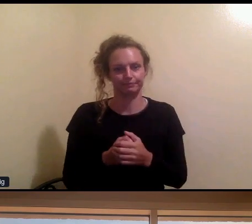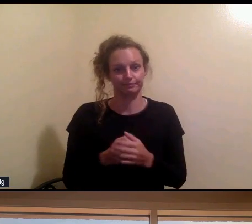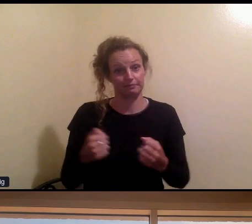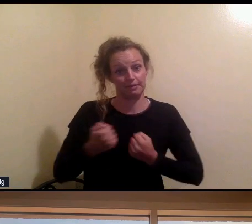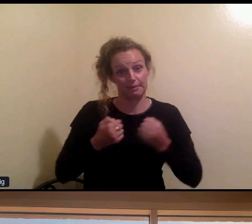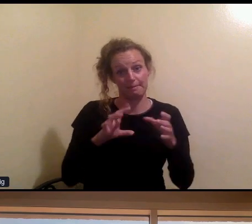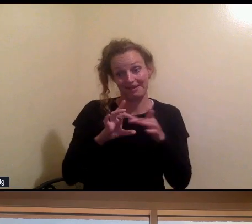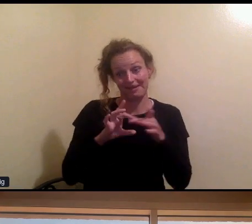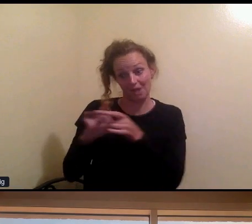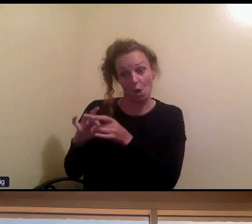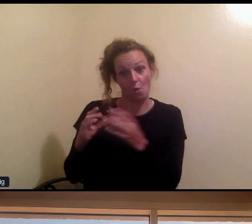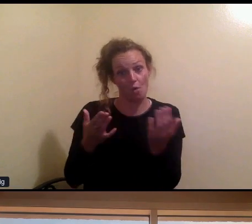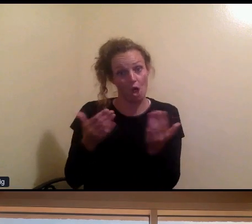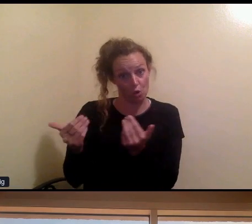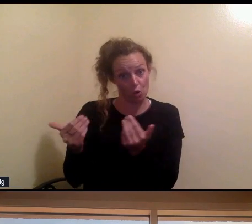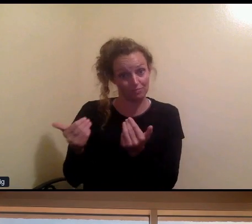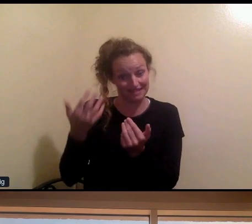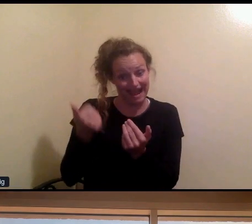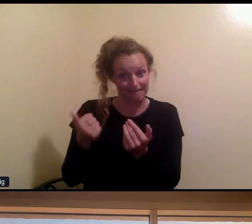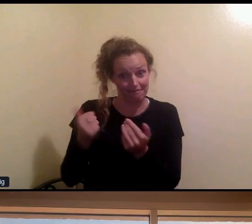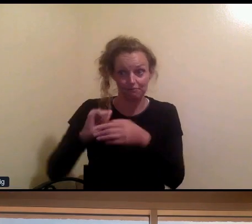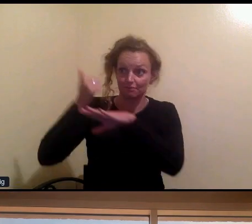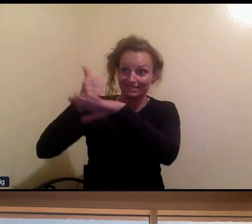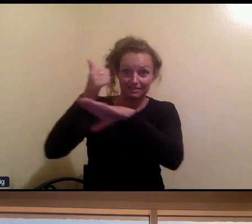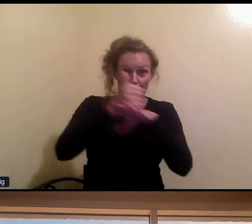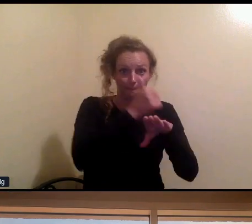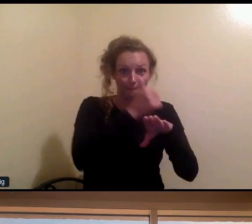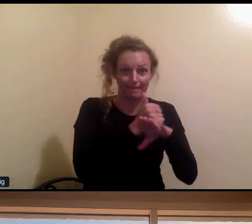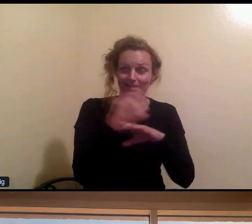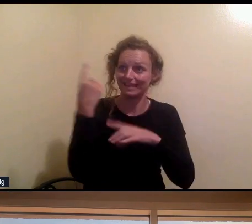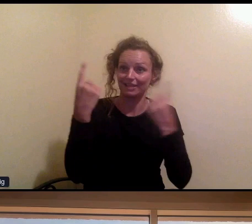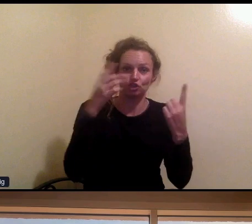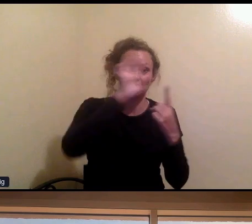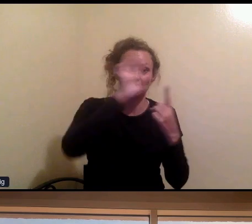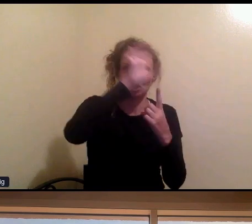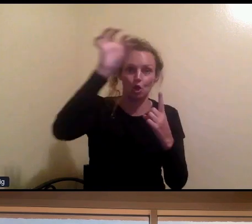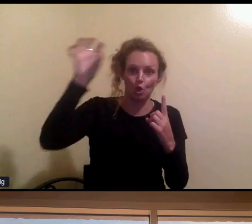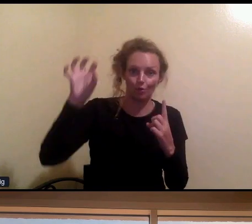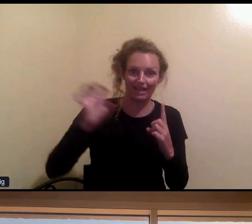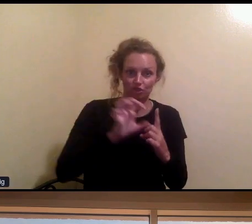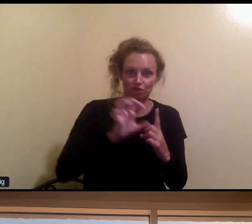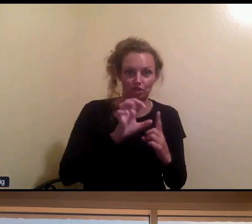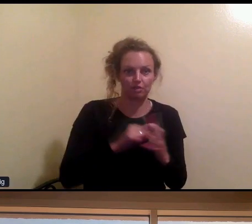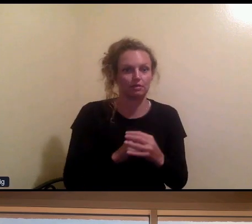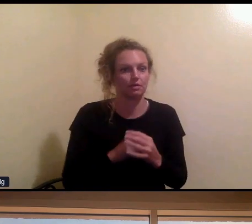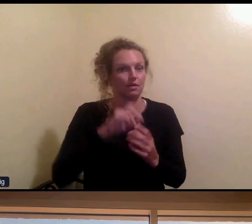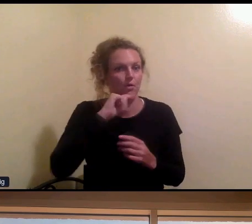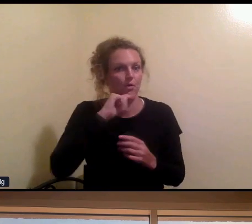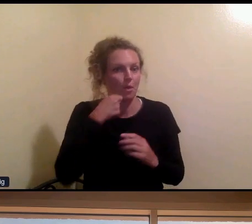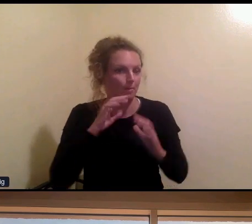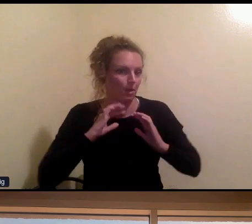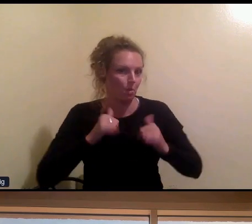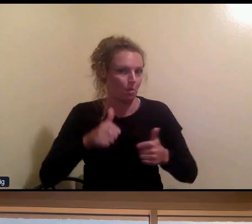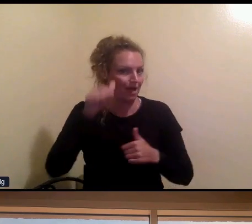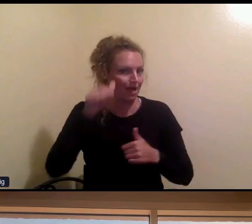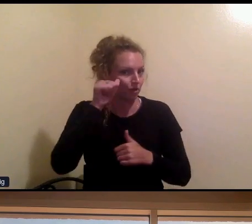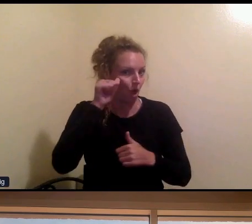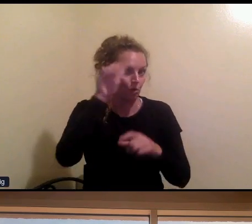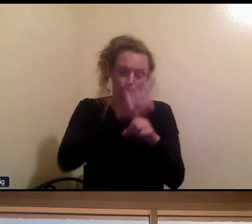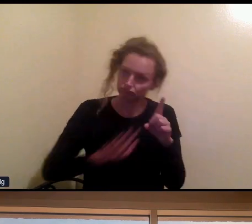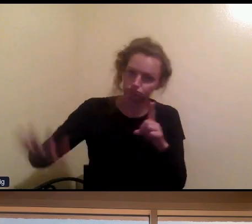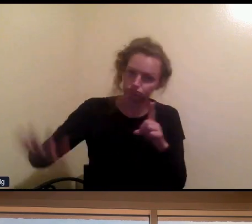each location that will be well known in that location around the world. They